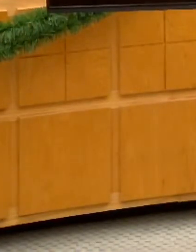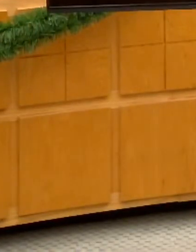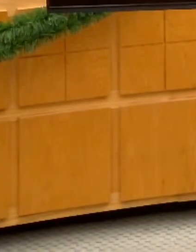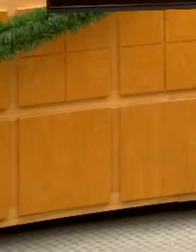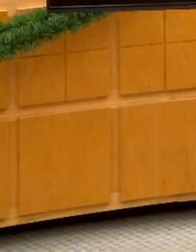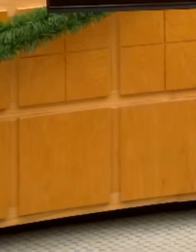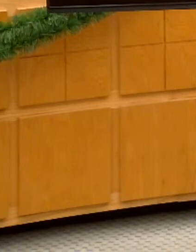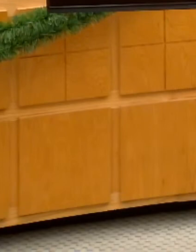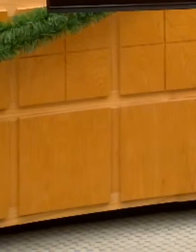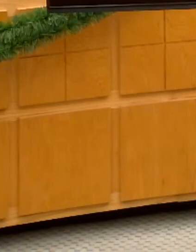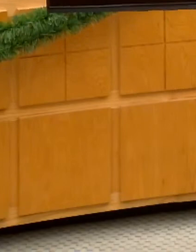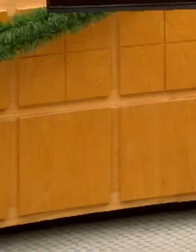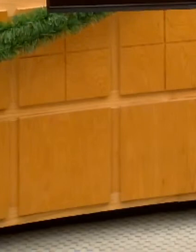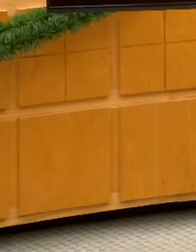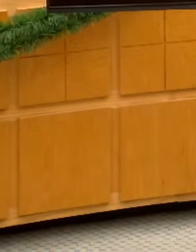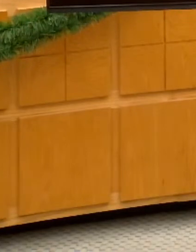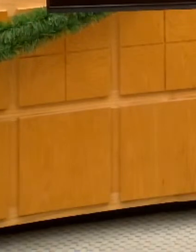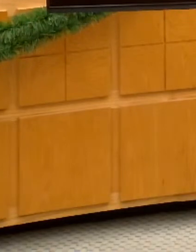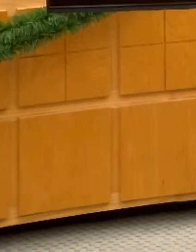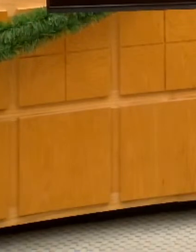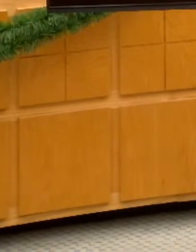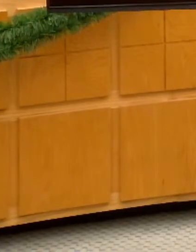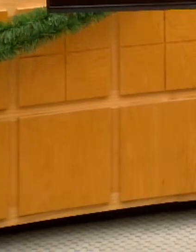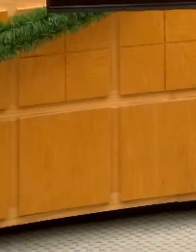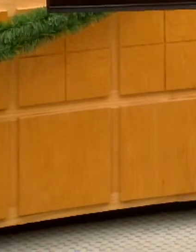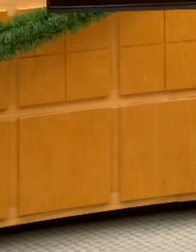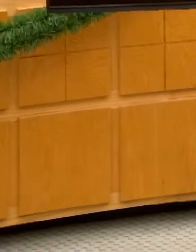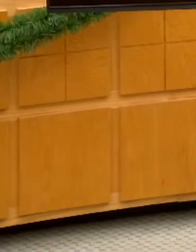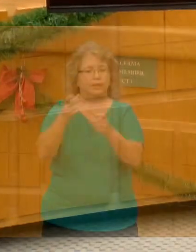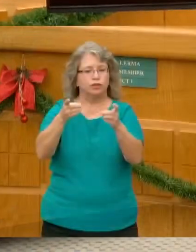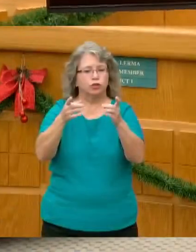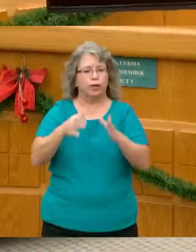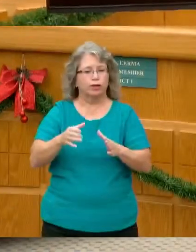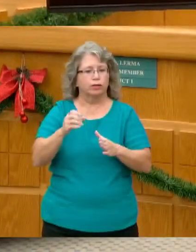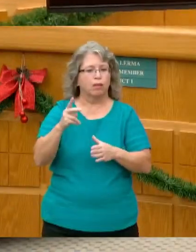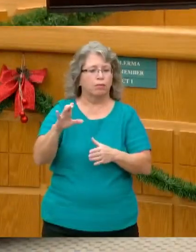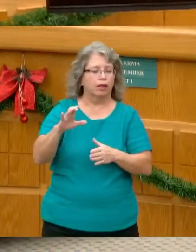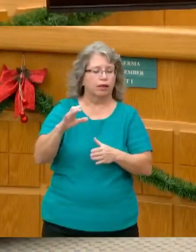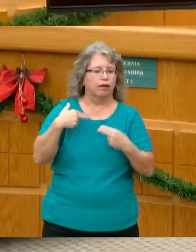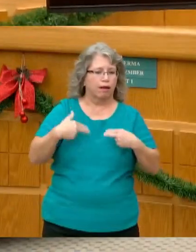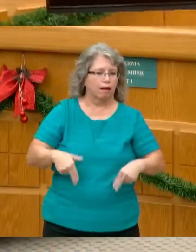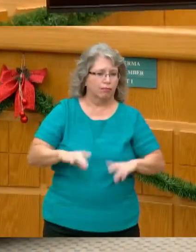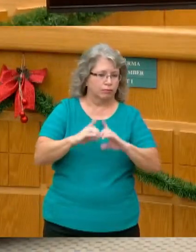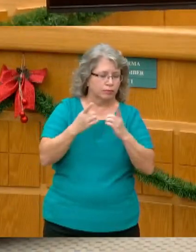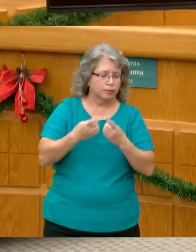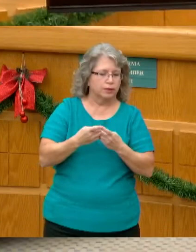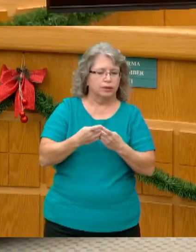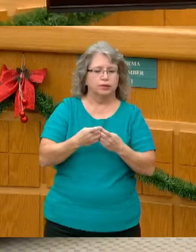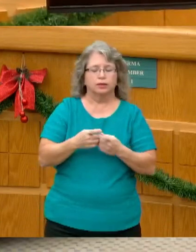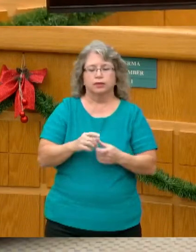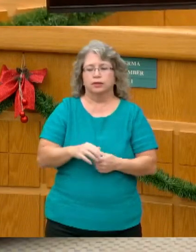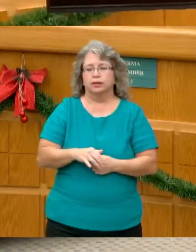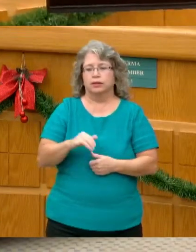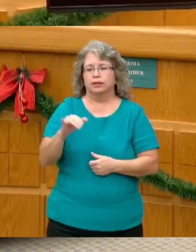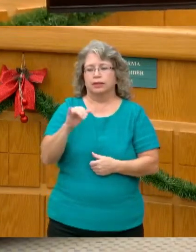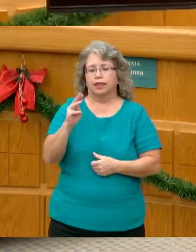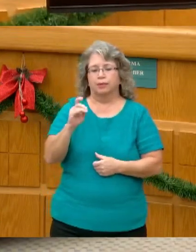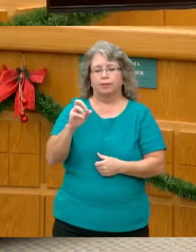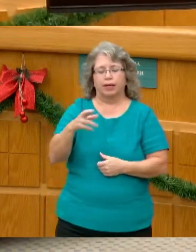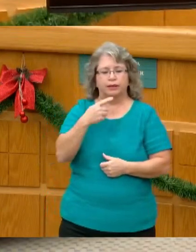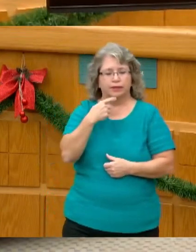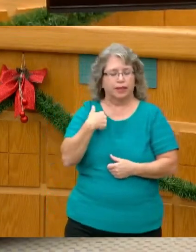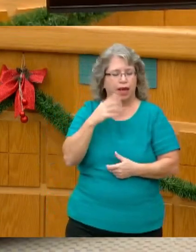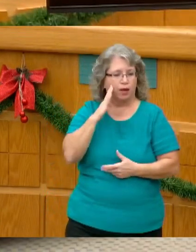Luis Wilmot, Assistant Director of Public Health. Like the Mayor mentioned, we want to give you a quick update on the Omicron variant and